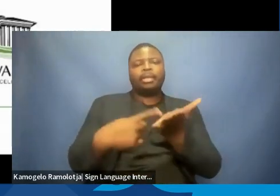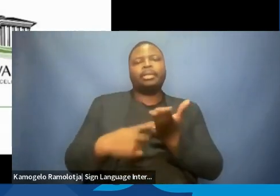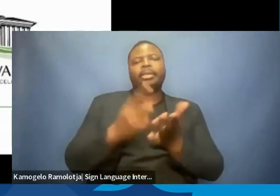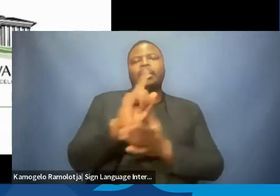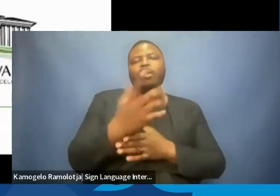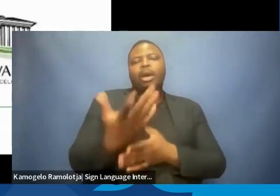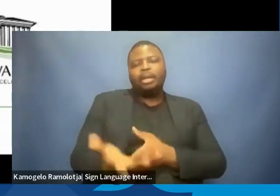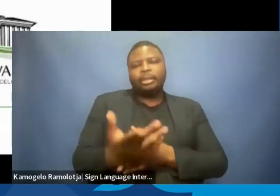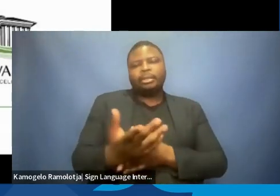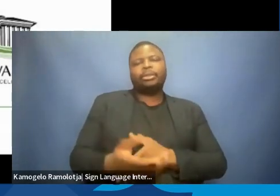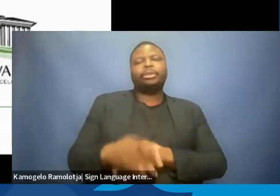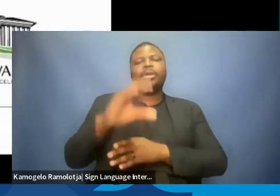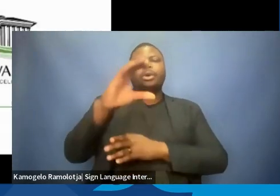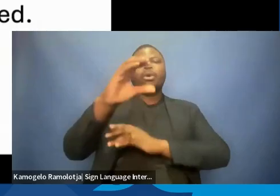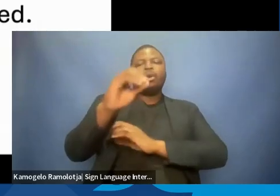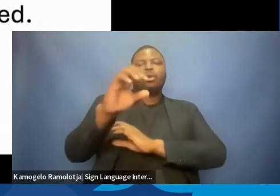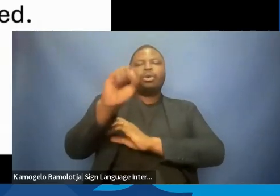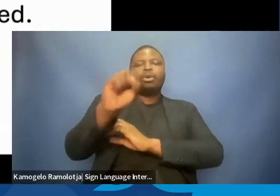time. Okay.